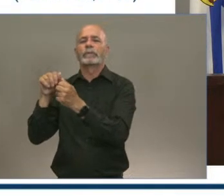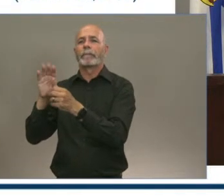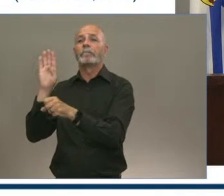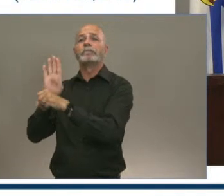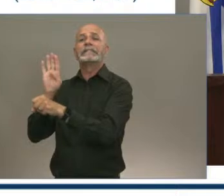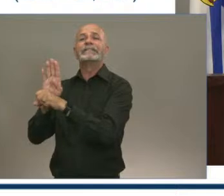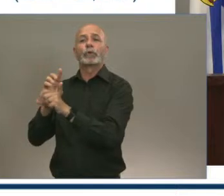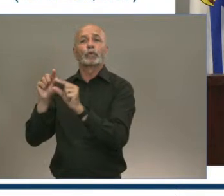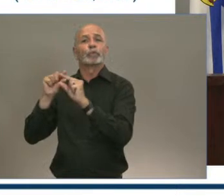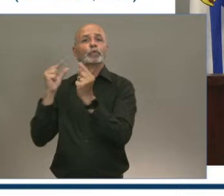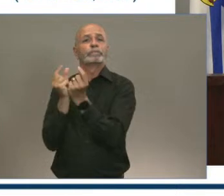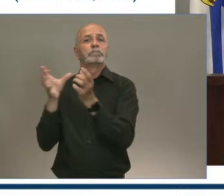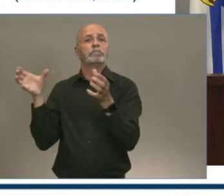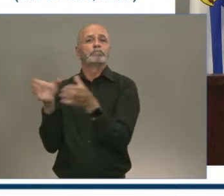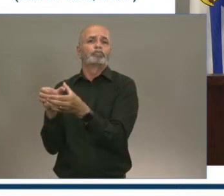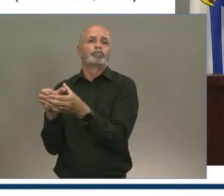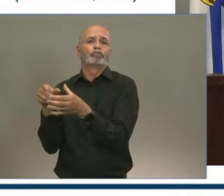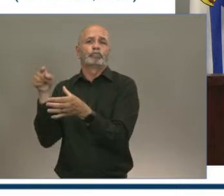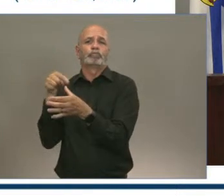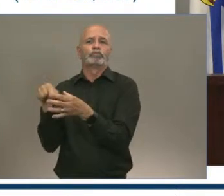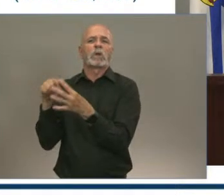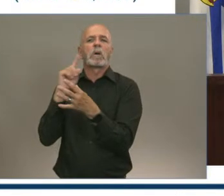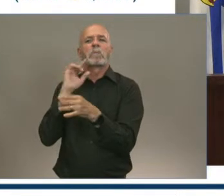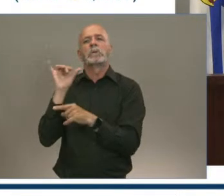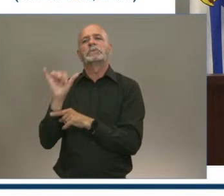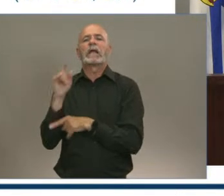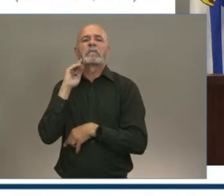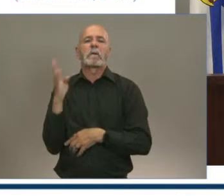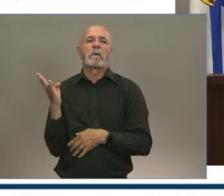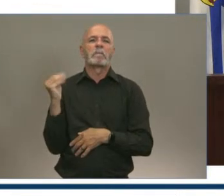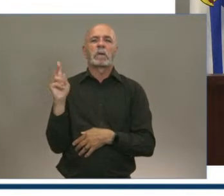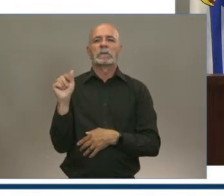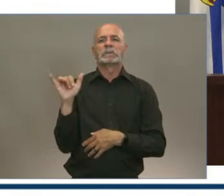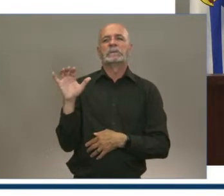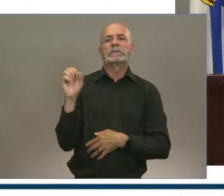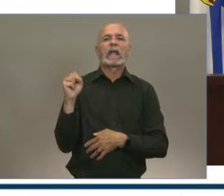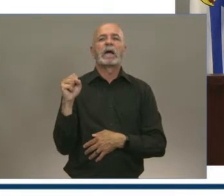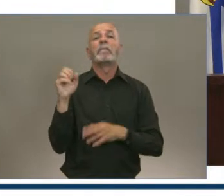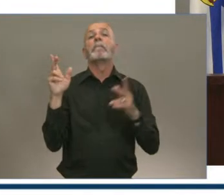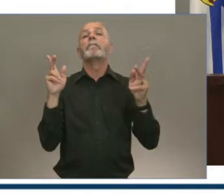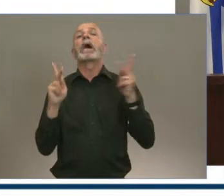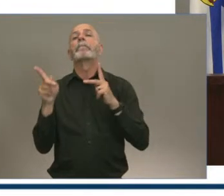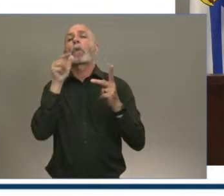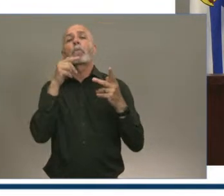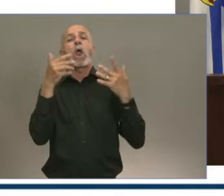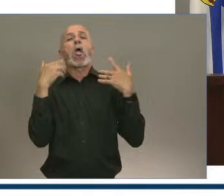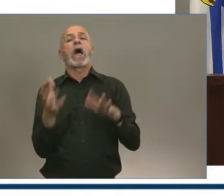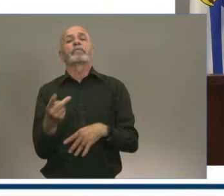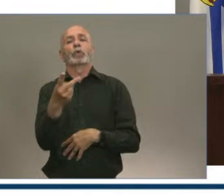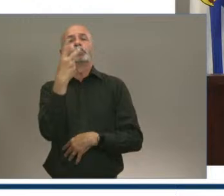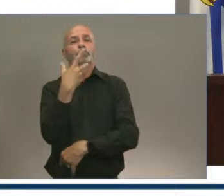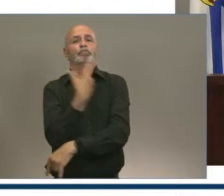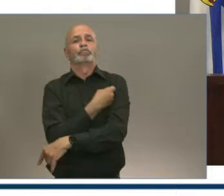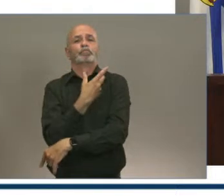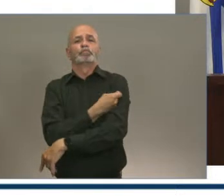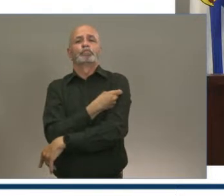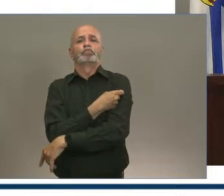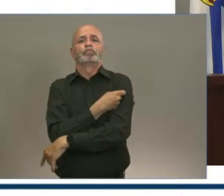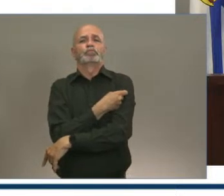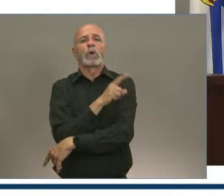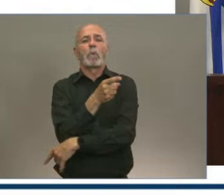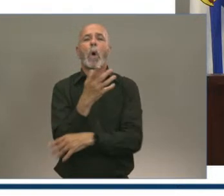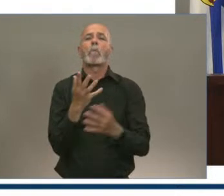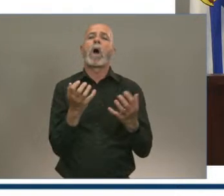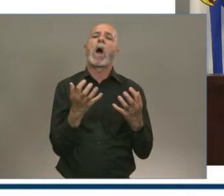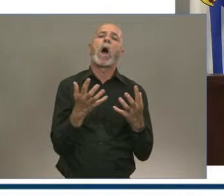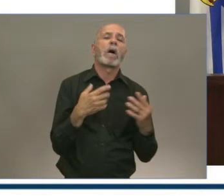relaxing isolation requirements for fully vaccinated people who want to get into the